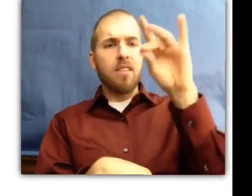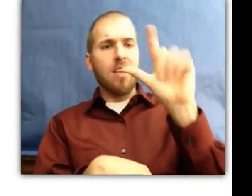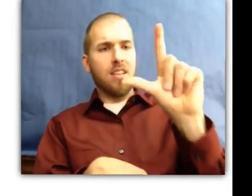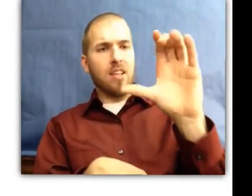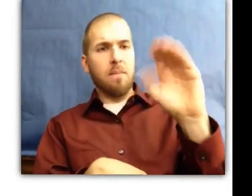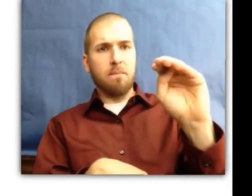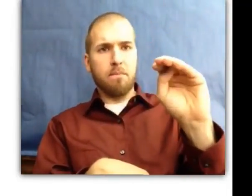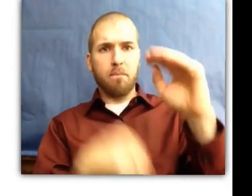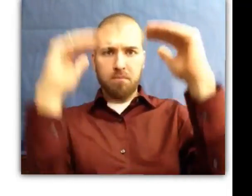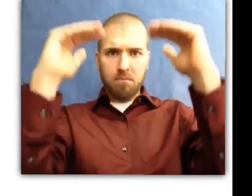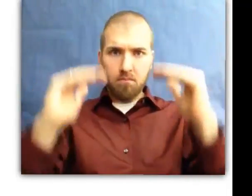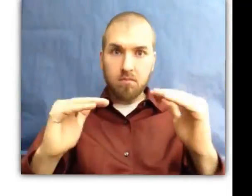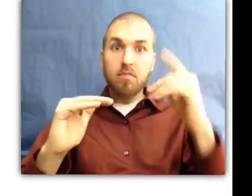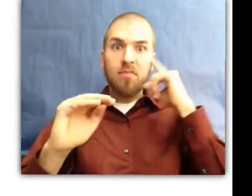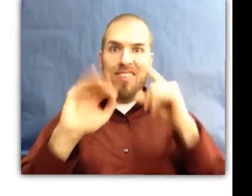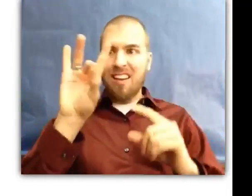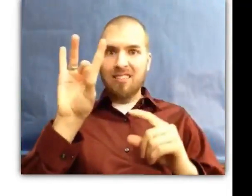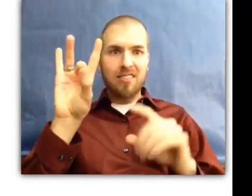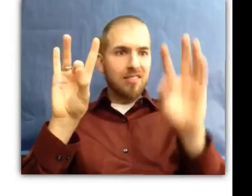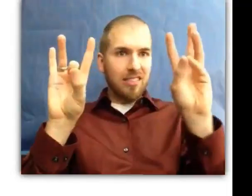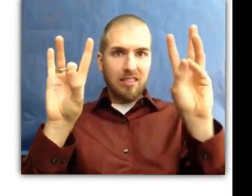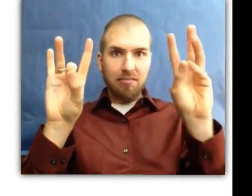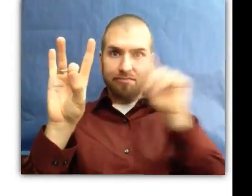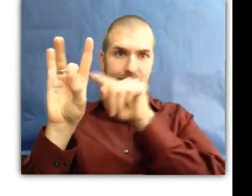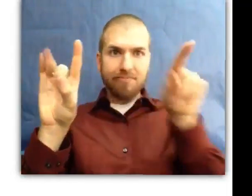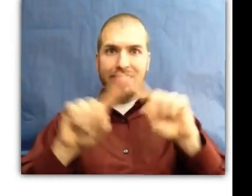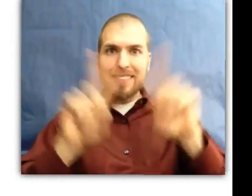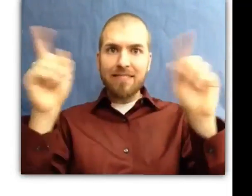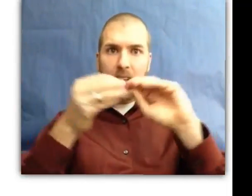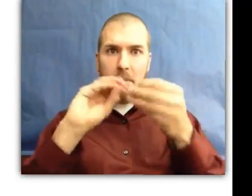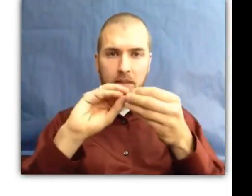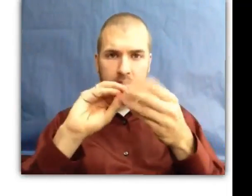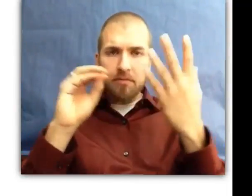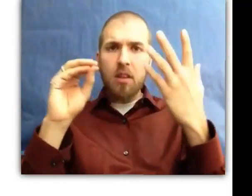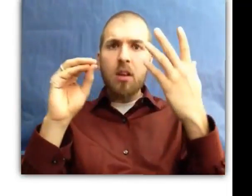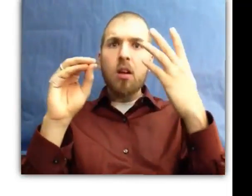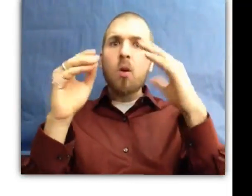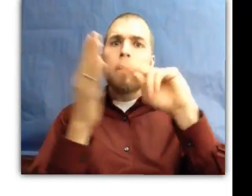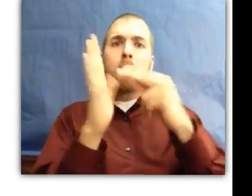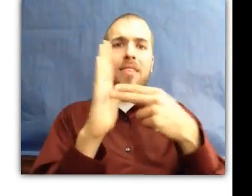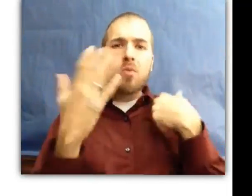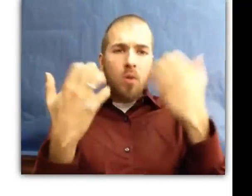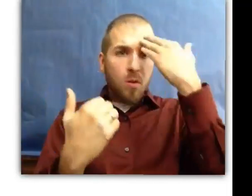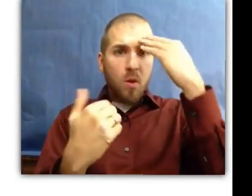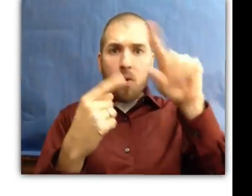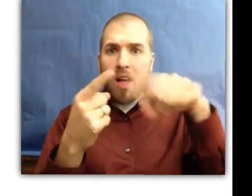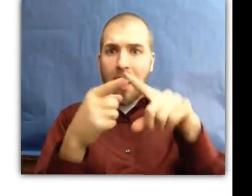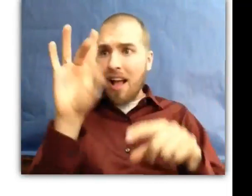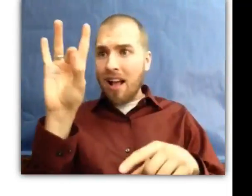So let me show you two different ways. We're going to start with the first way. So the first way is having the two different numbers.